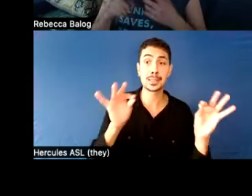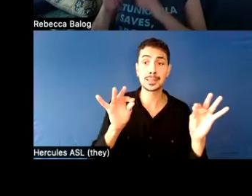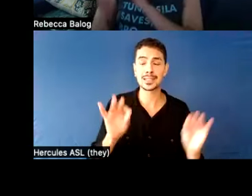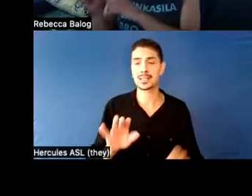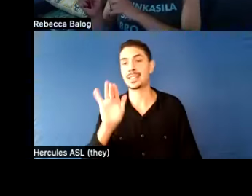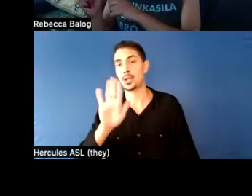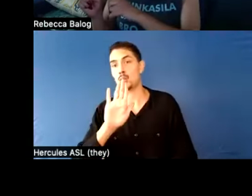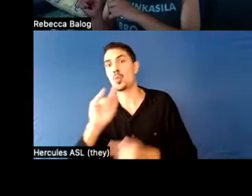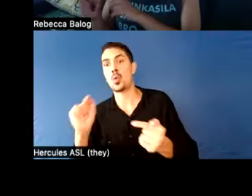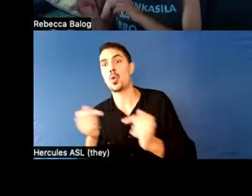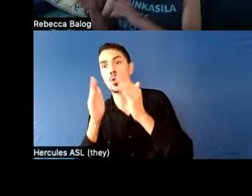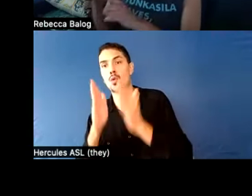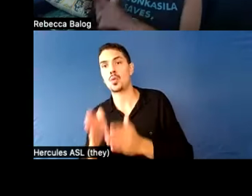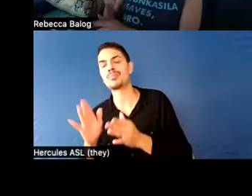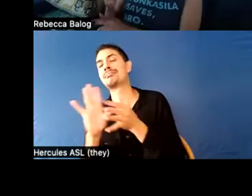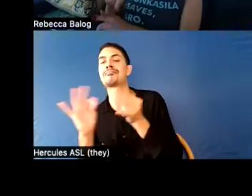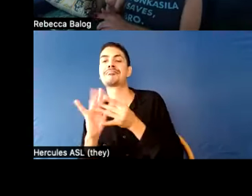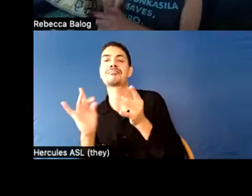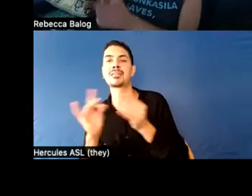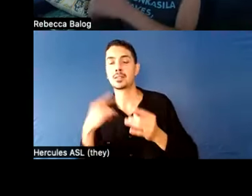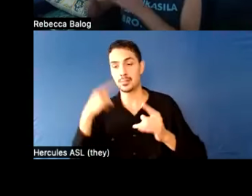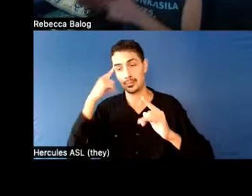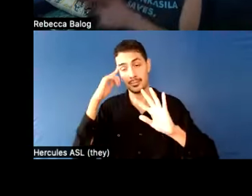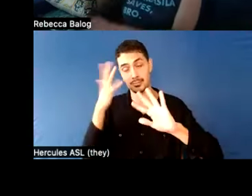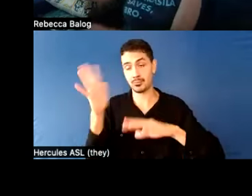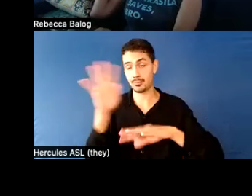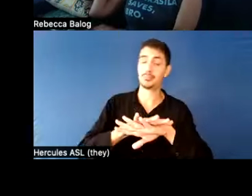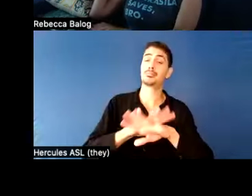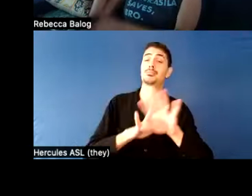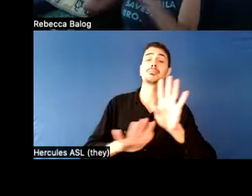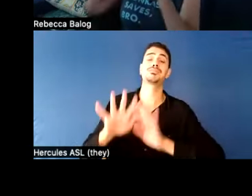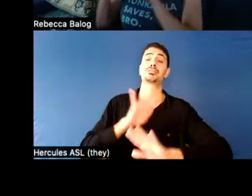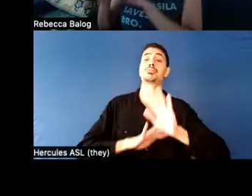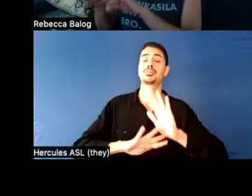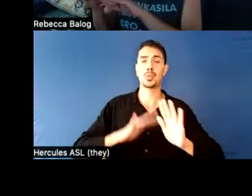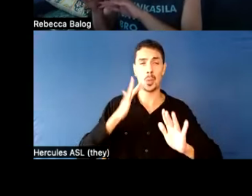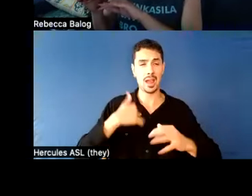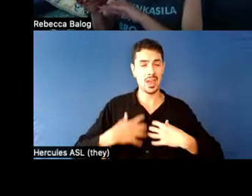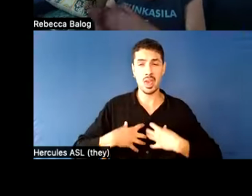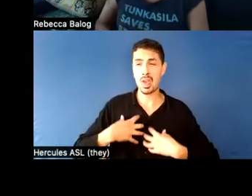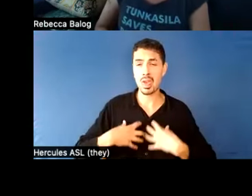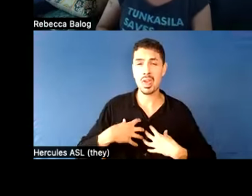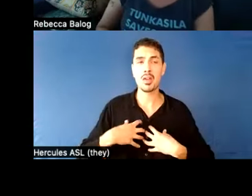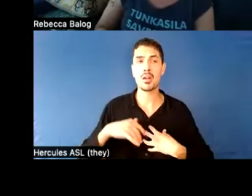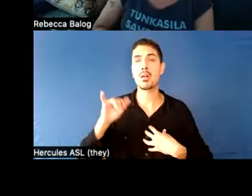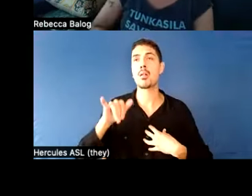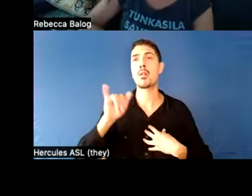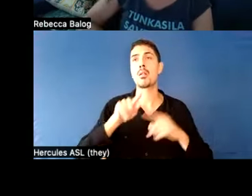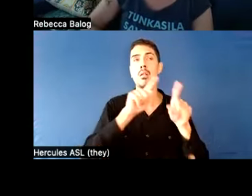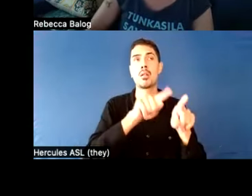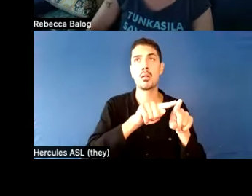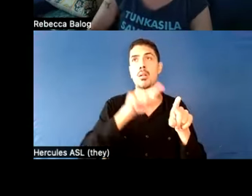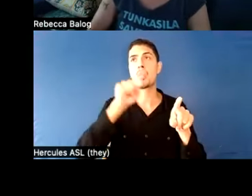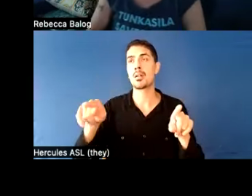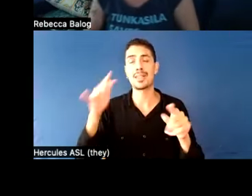is to say, what was that? How did it make me feel? Where did that come from? And how do I work through it? And that's why counseling is